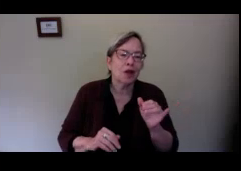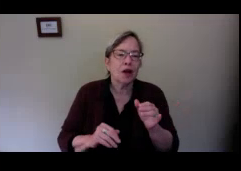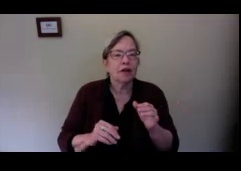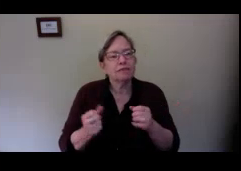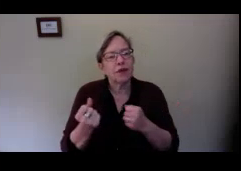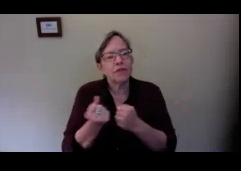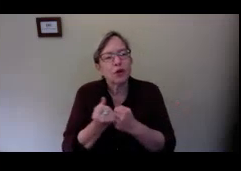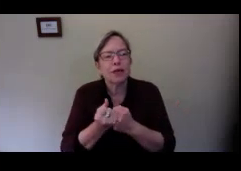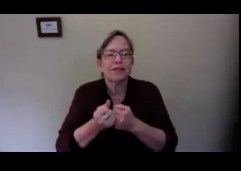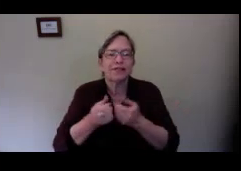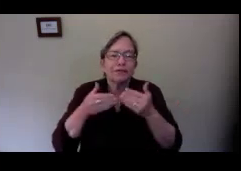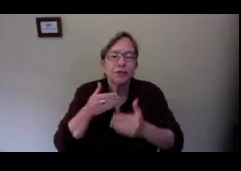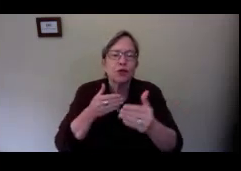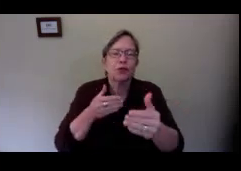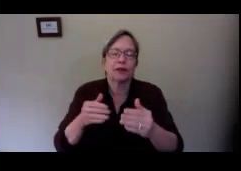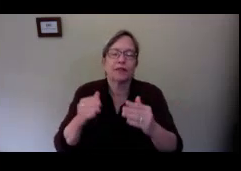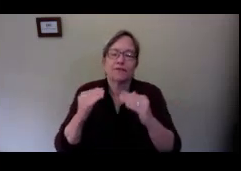fair housing.